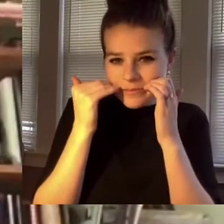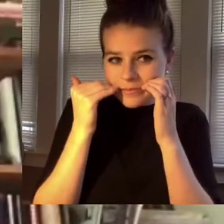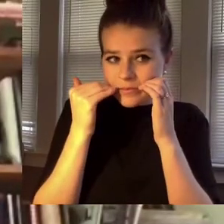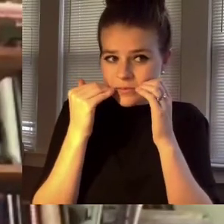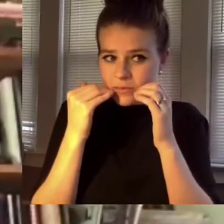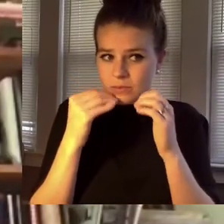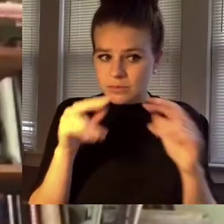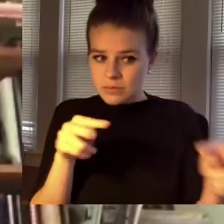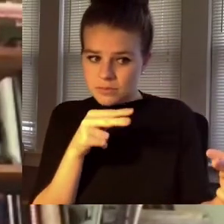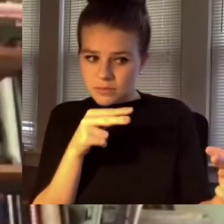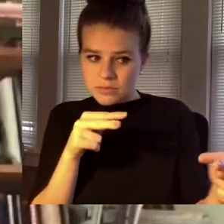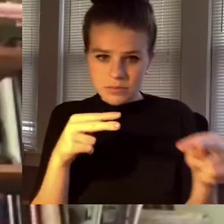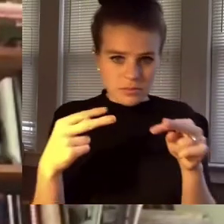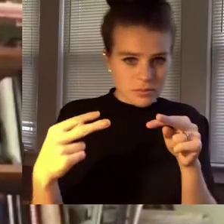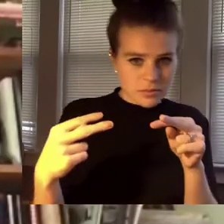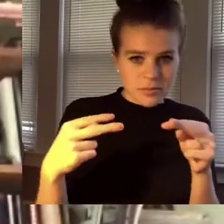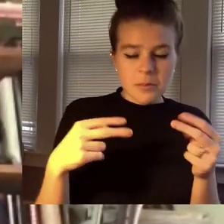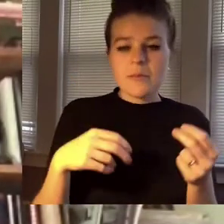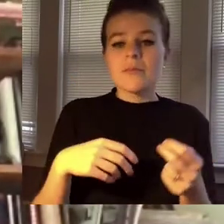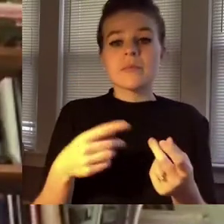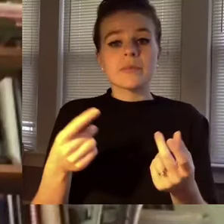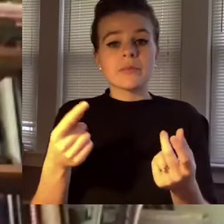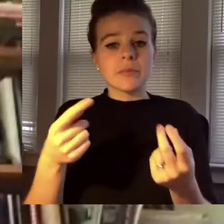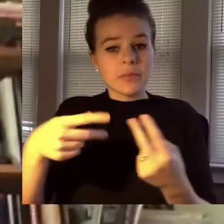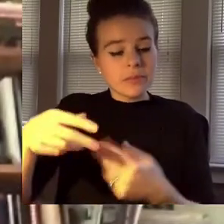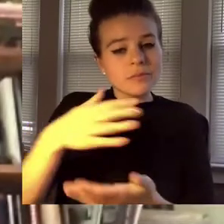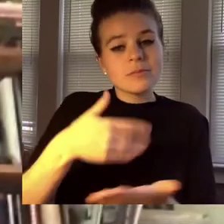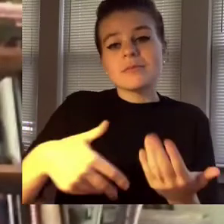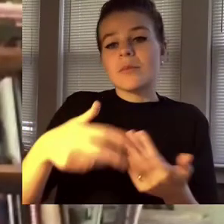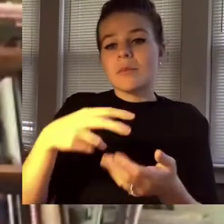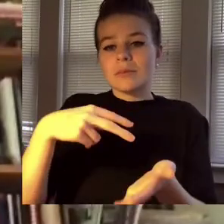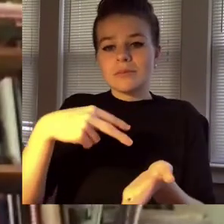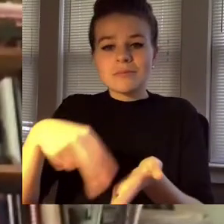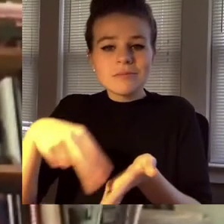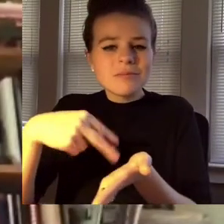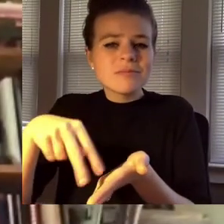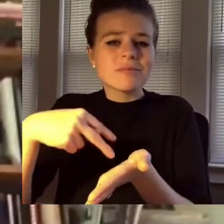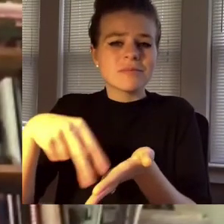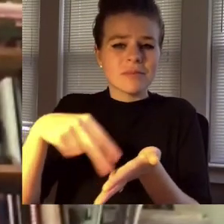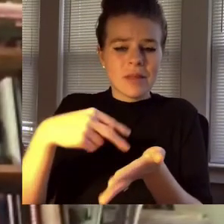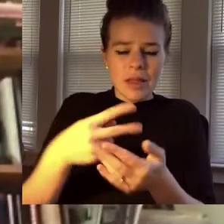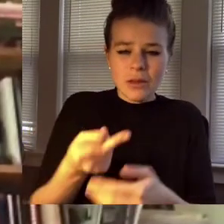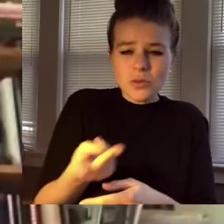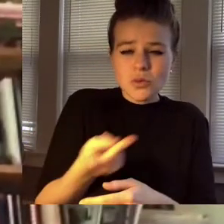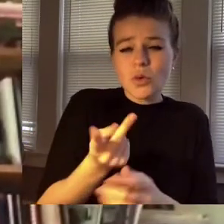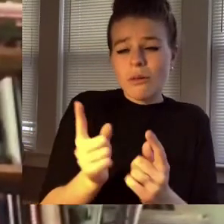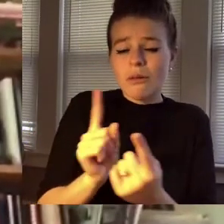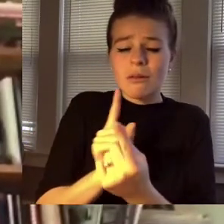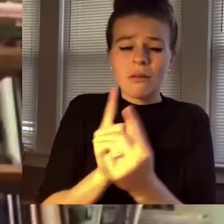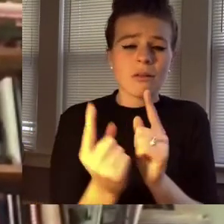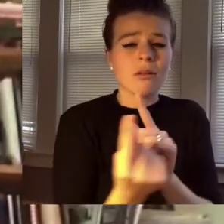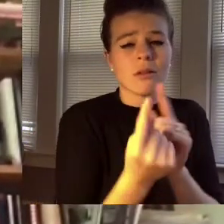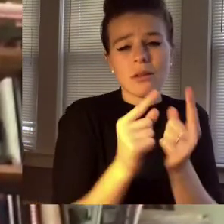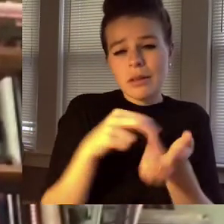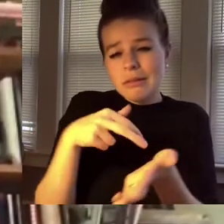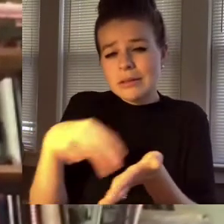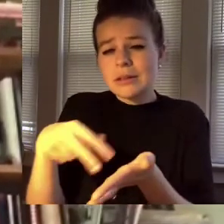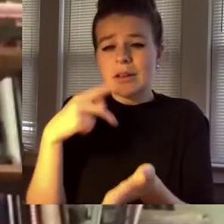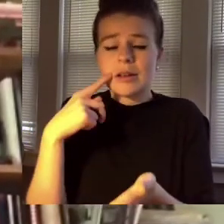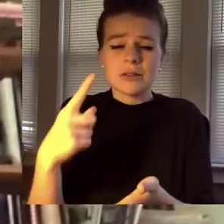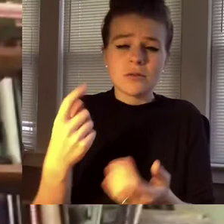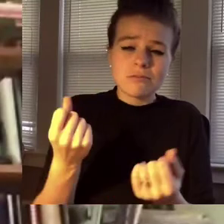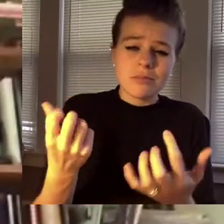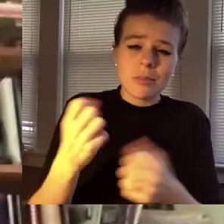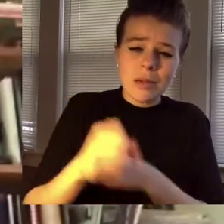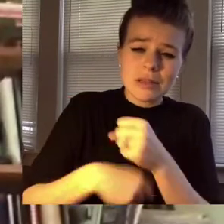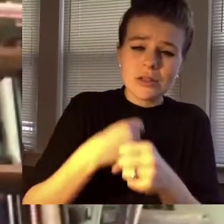knows? The couple dances. In the novel, they have danced for 10 years, a man and a woman, nameless, voiceless, just